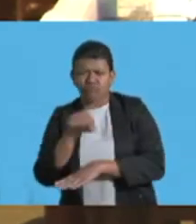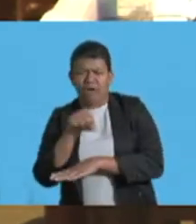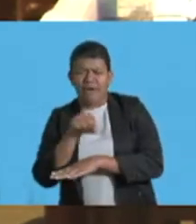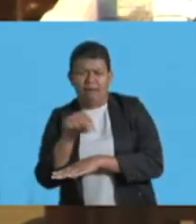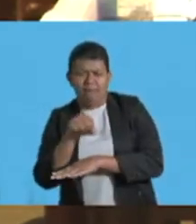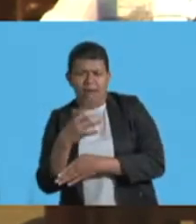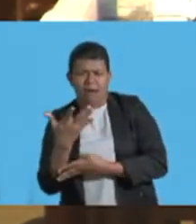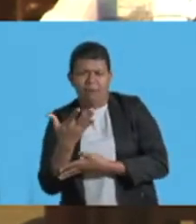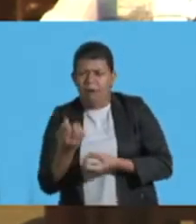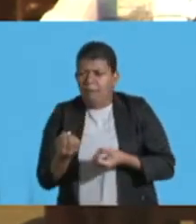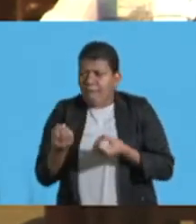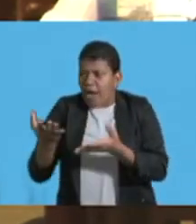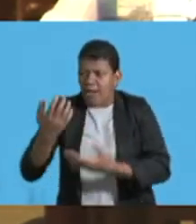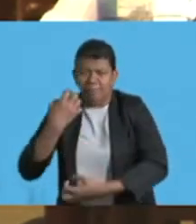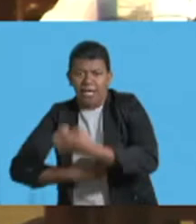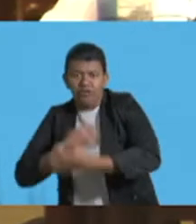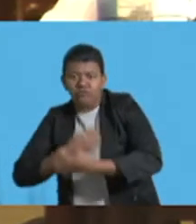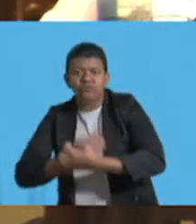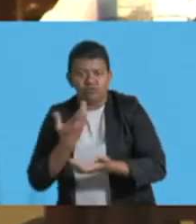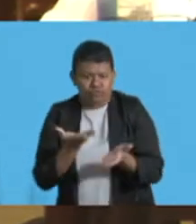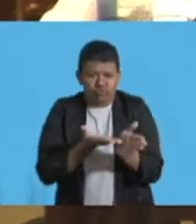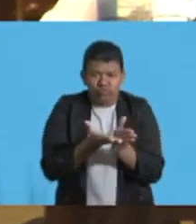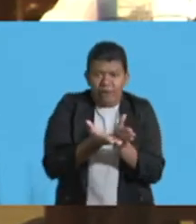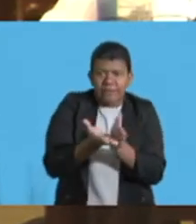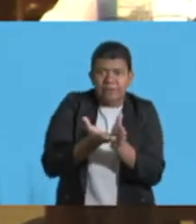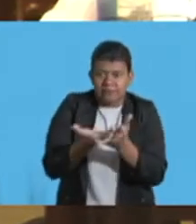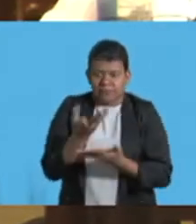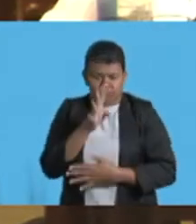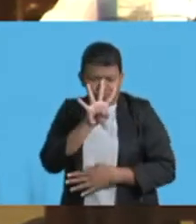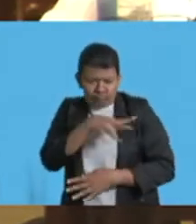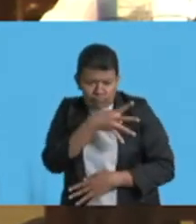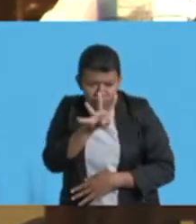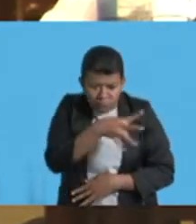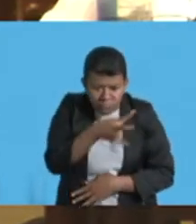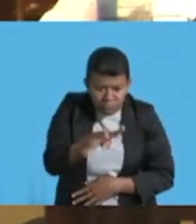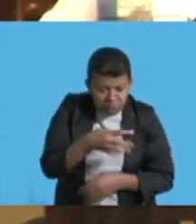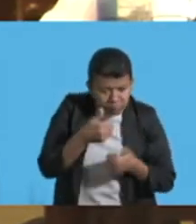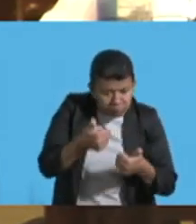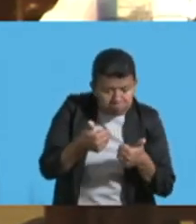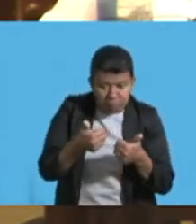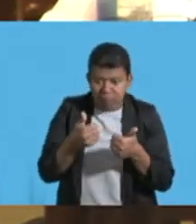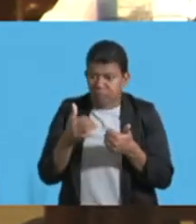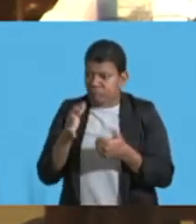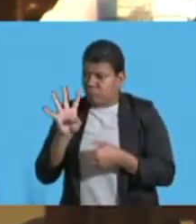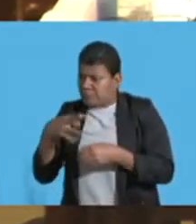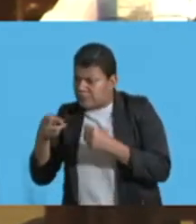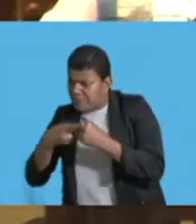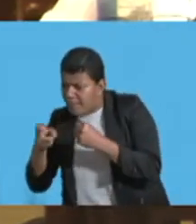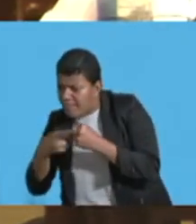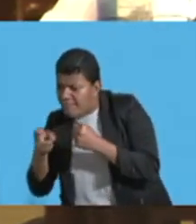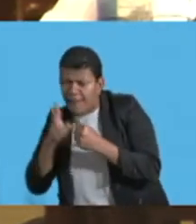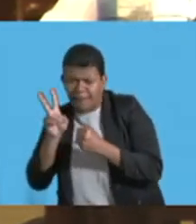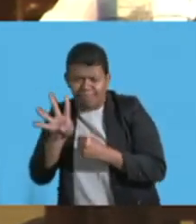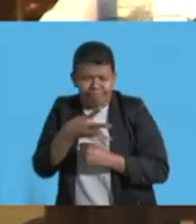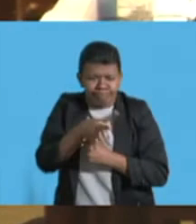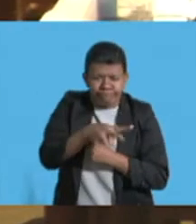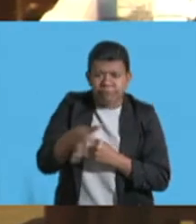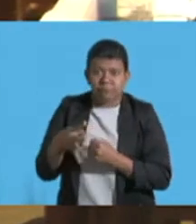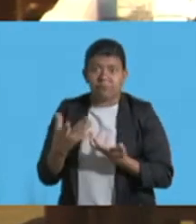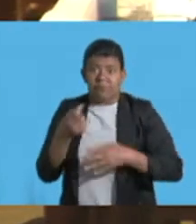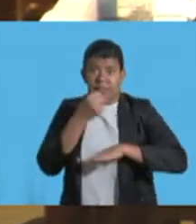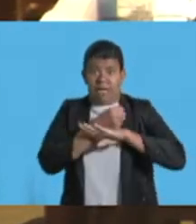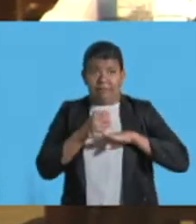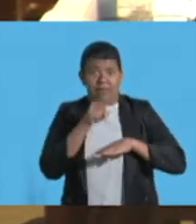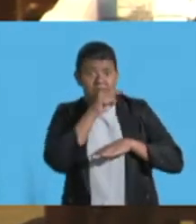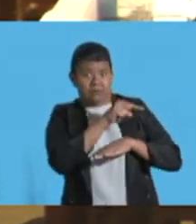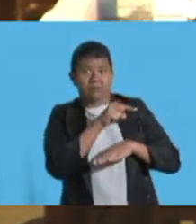services. To undertake routine and special maintenance work, government has allocated $1.5 million for